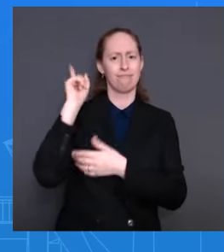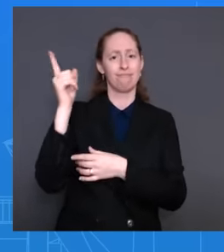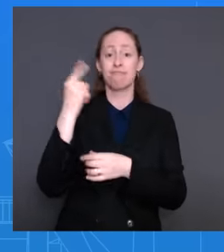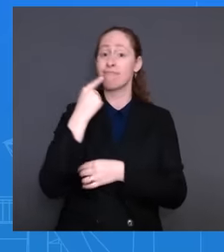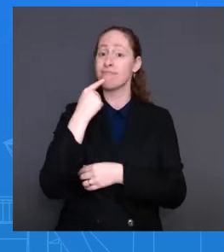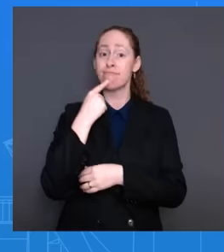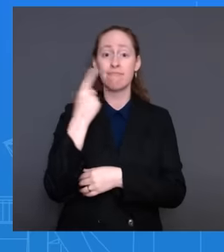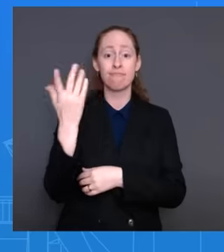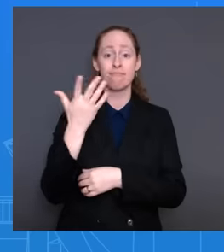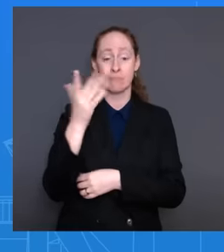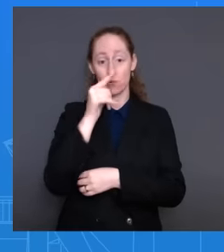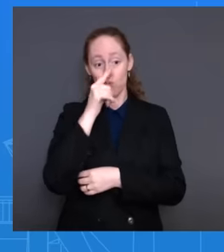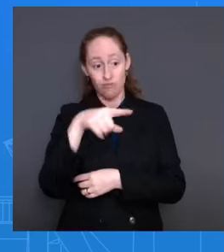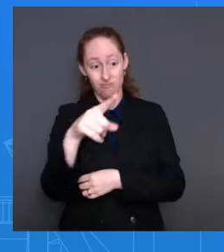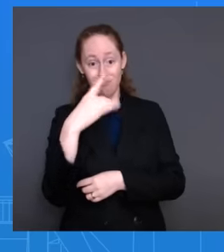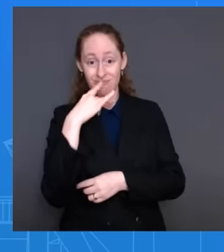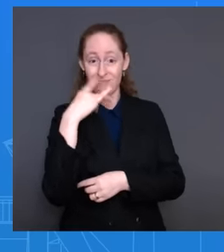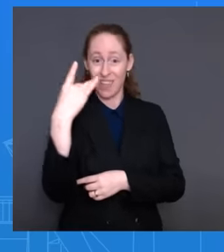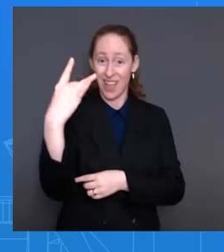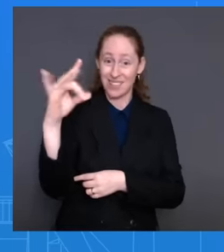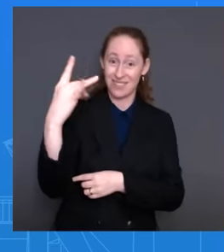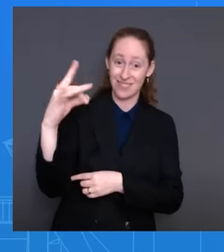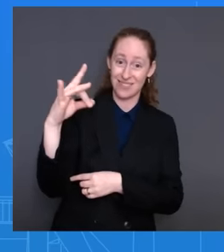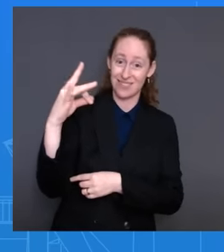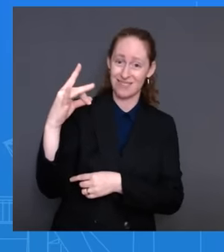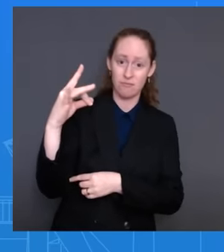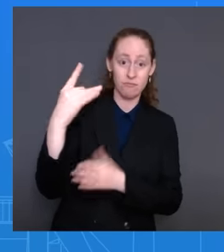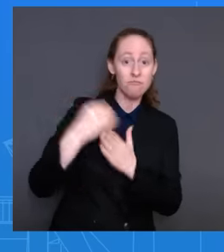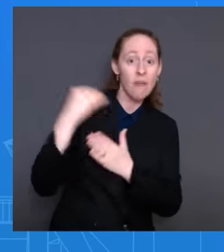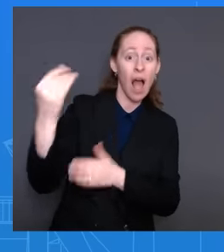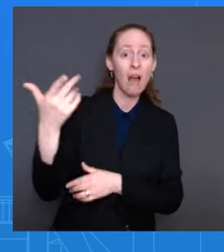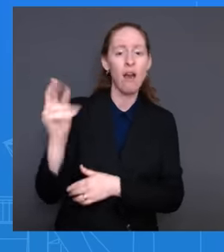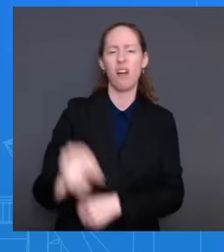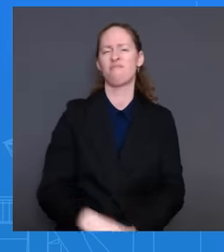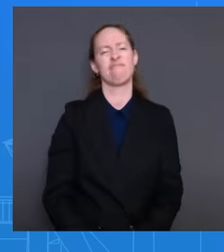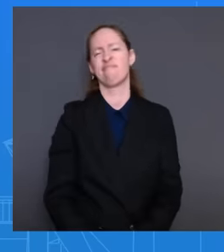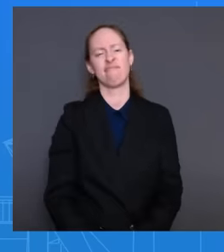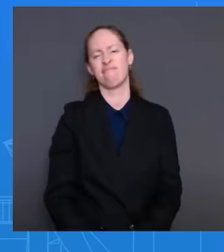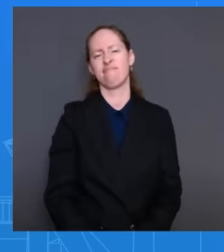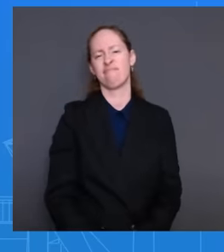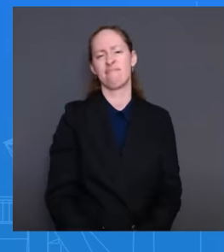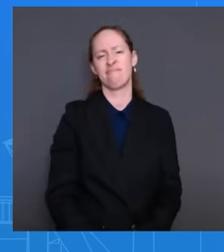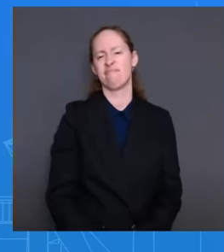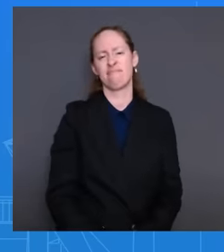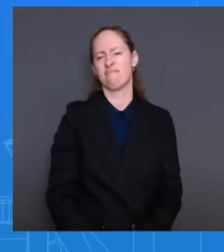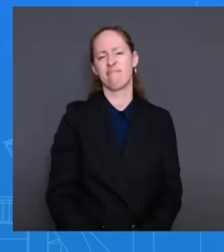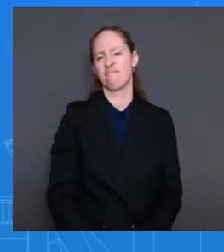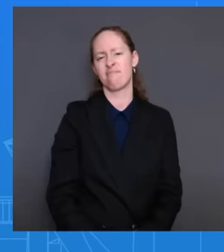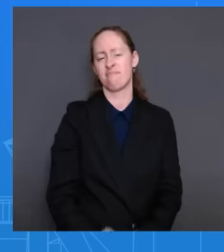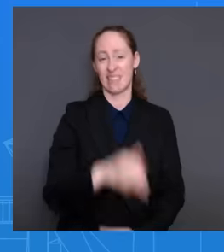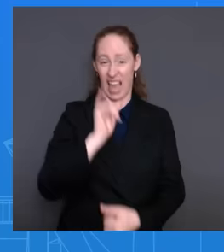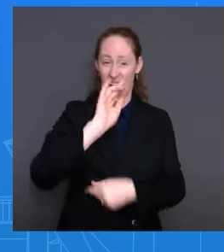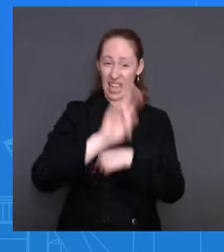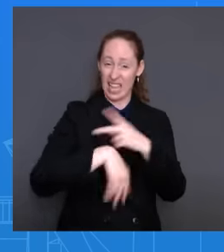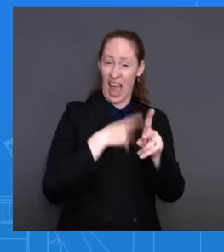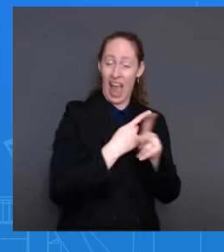able to be purchasing a gun, an assault weapon that we saw this 18-year-old